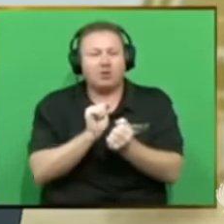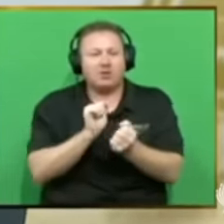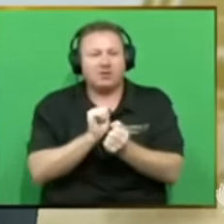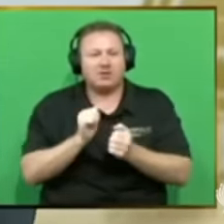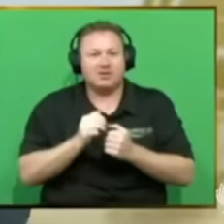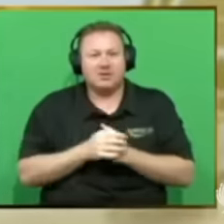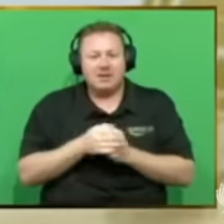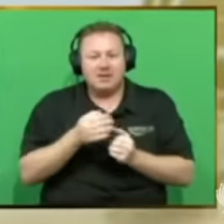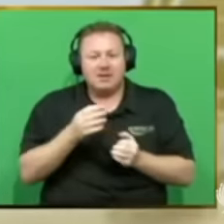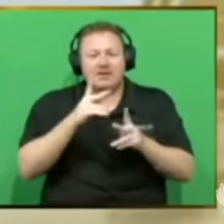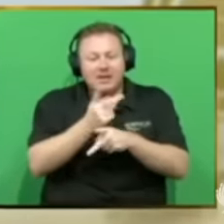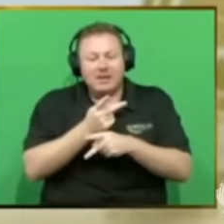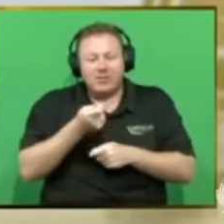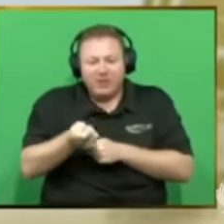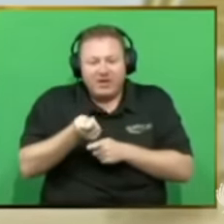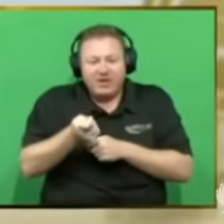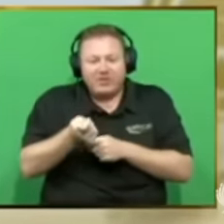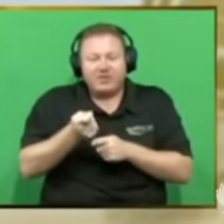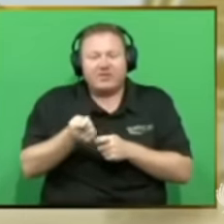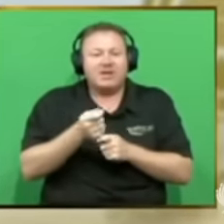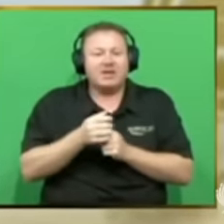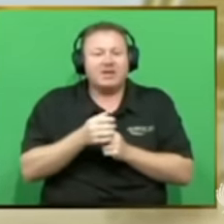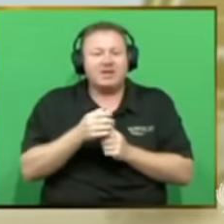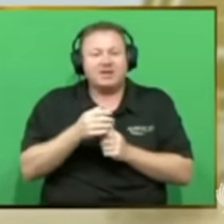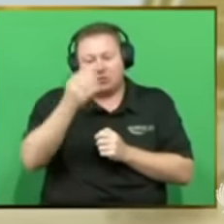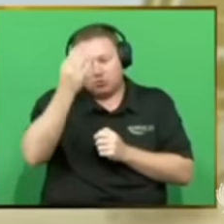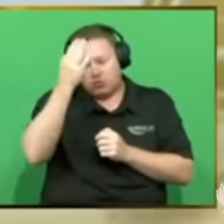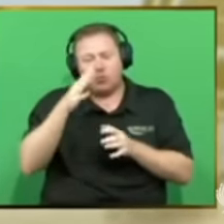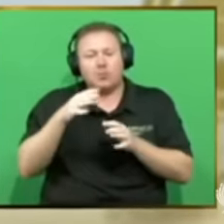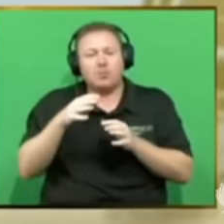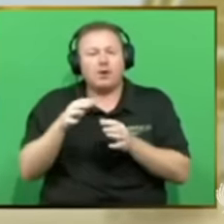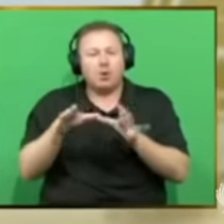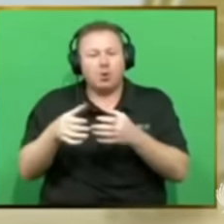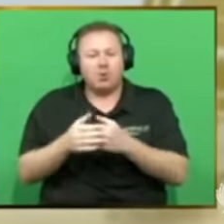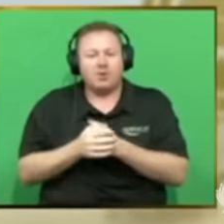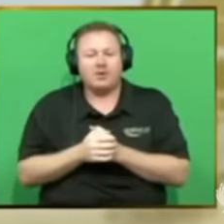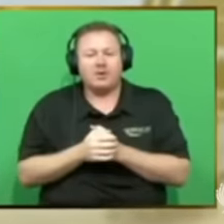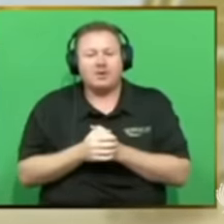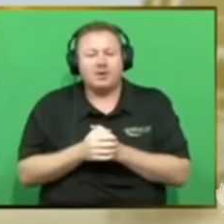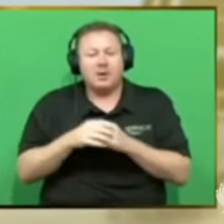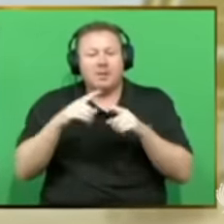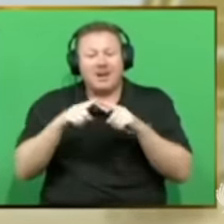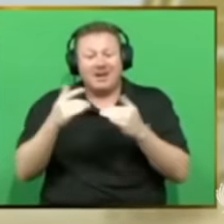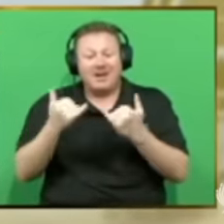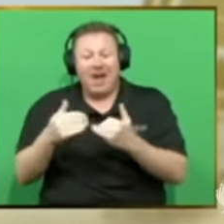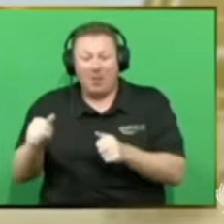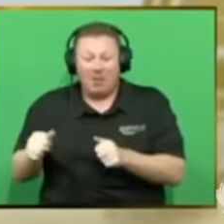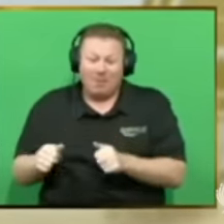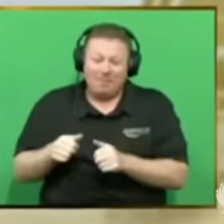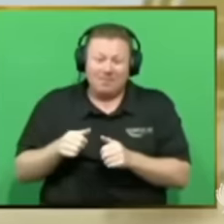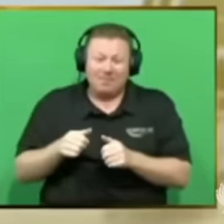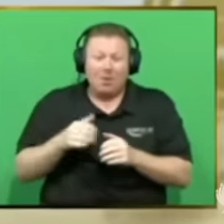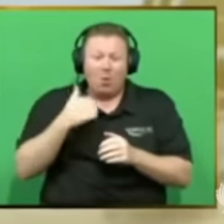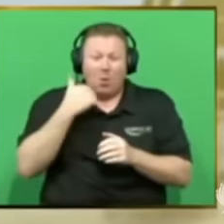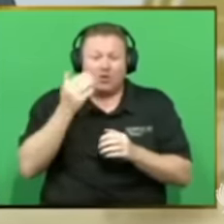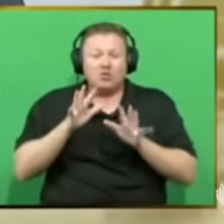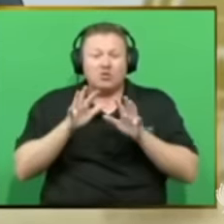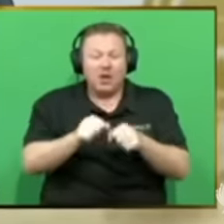being hungry. But now, the crocodile is coming for ANC votes, and it's hungrier than